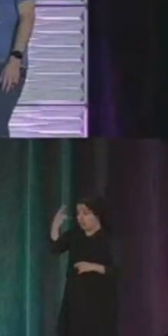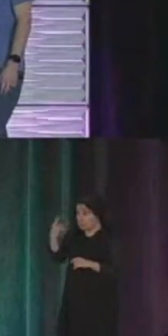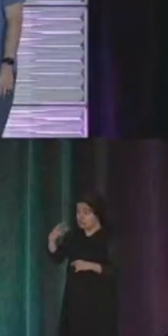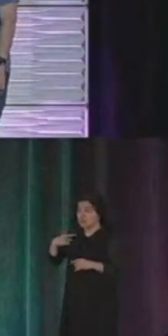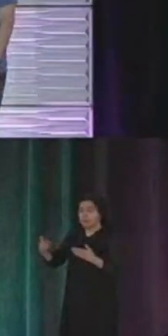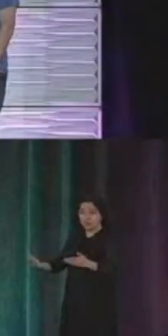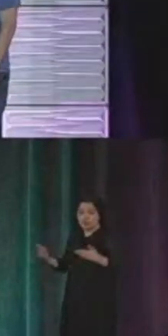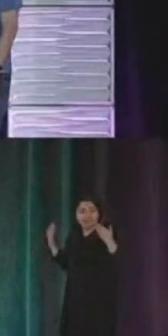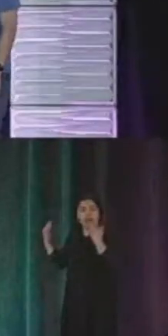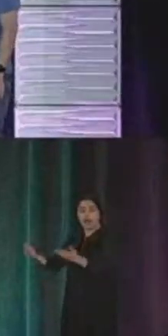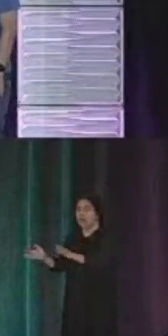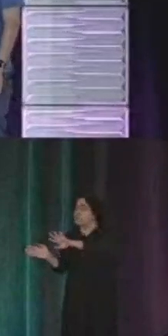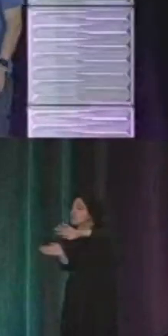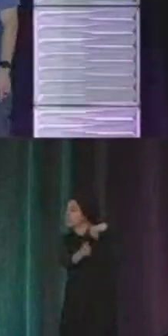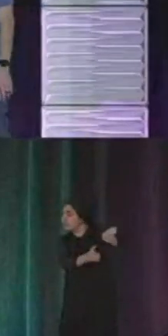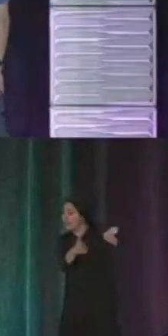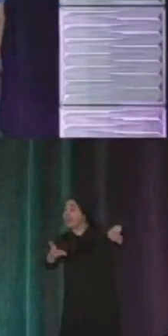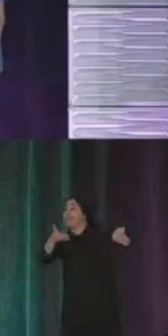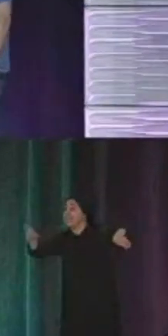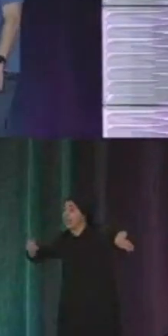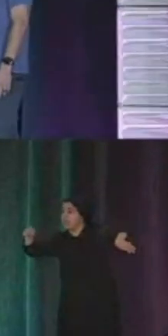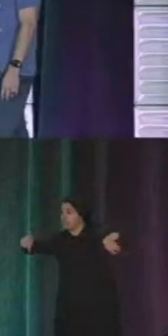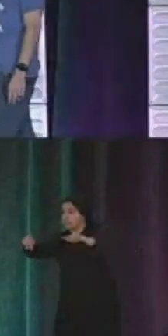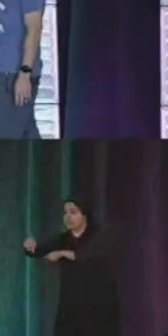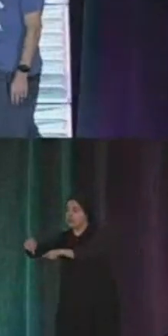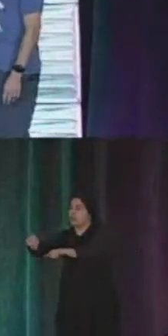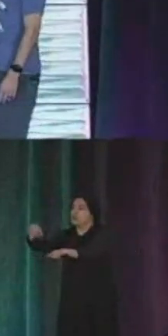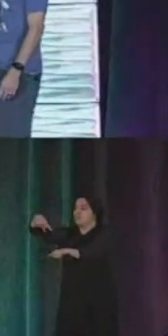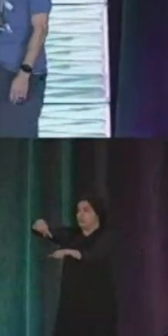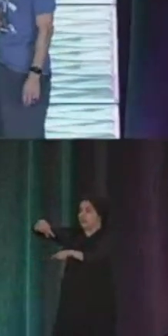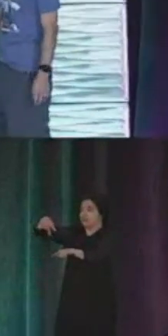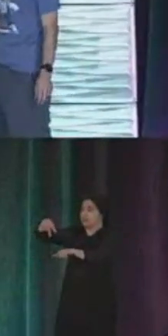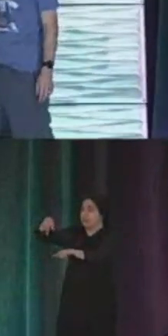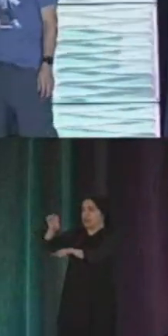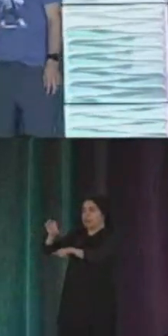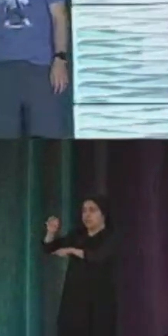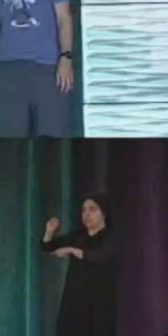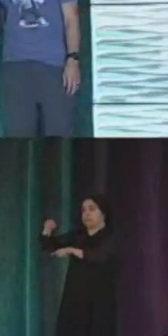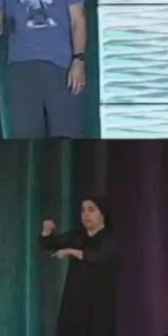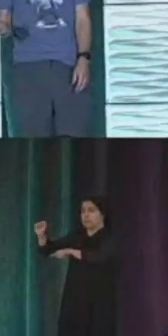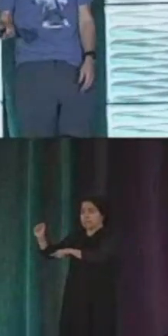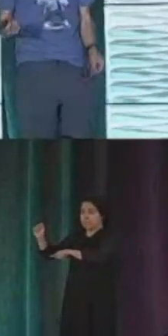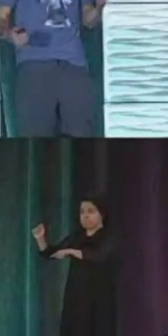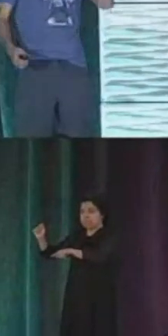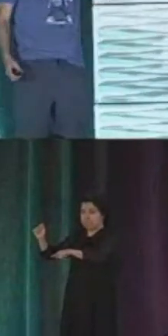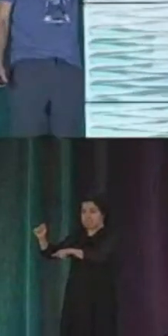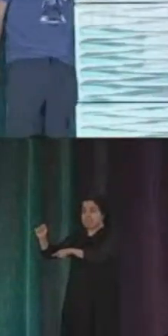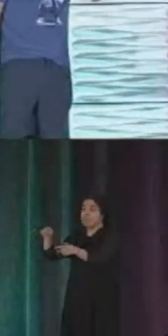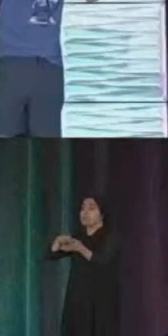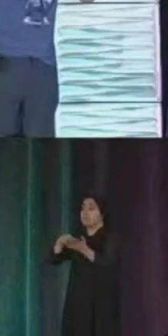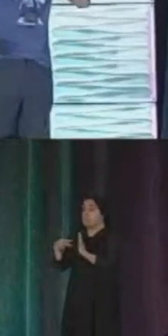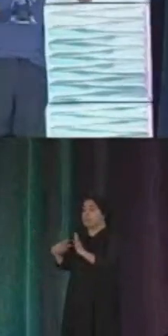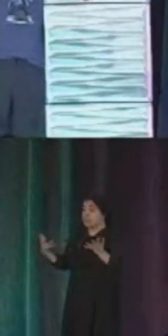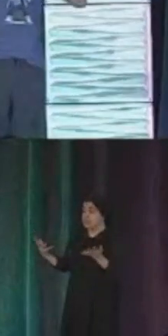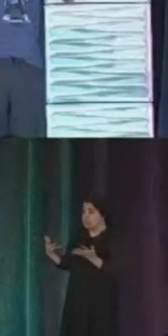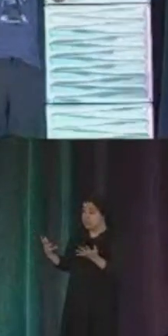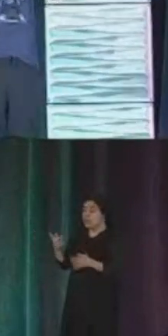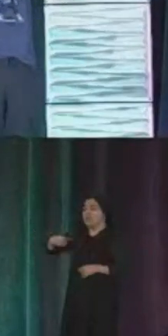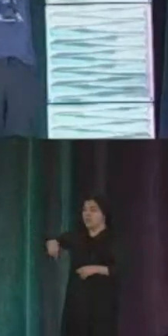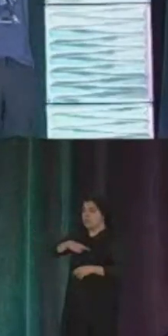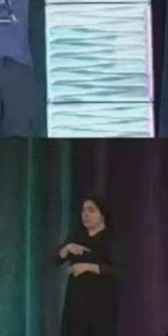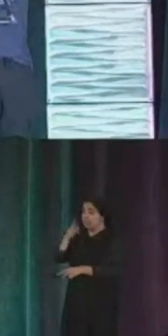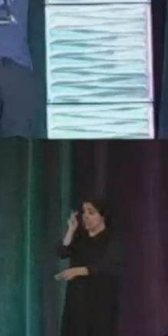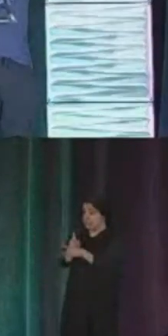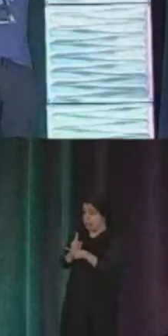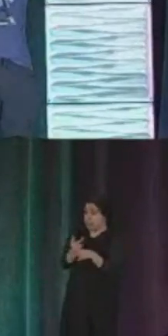moved on to the next architecture, progressively enhanced multi-page apps. So what this means basically is we're going to keep